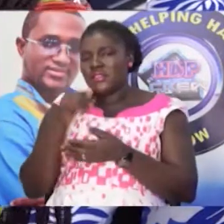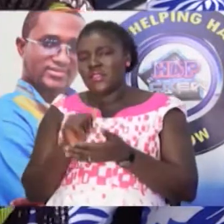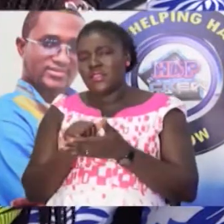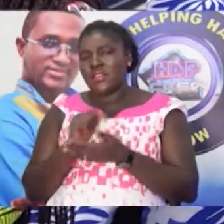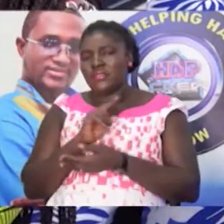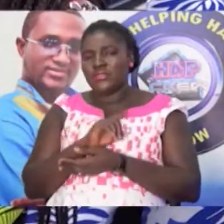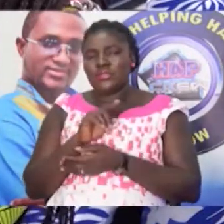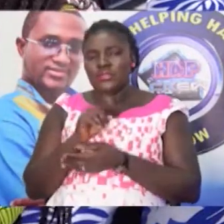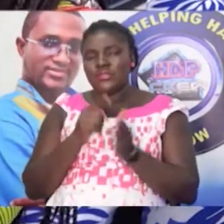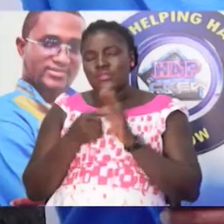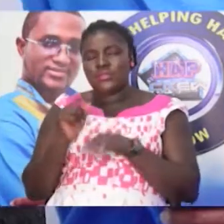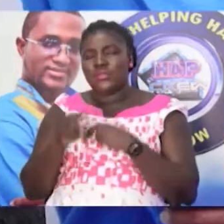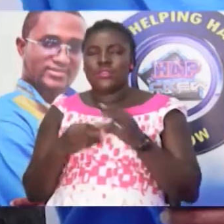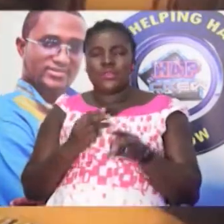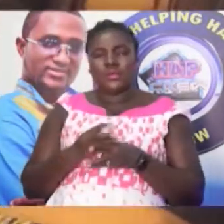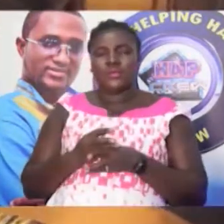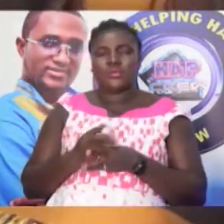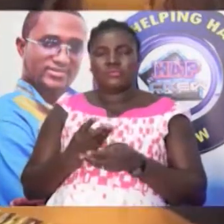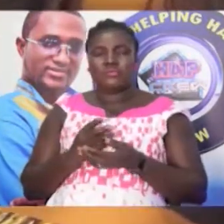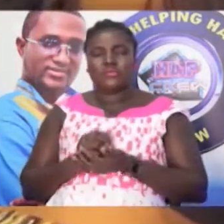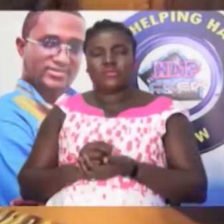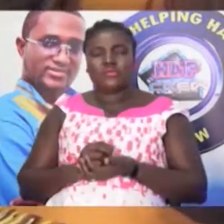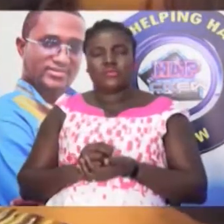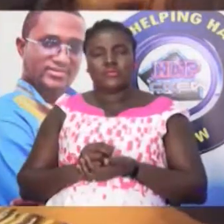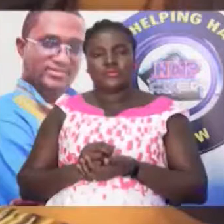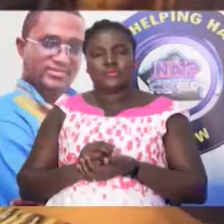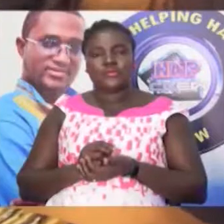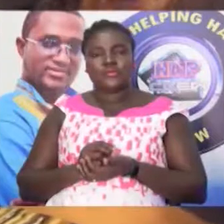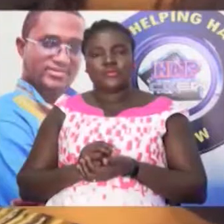foolishness of this world to shame the wise. Good.